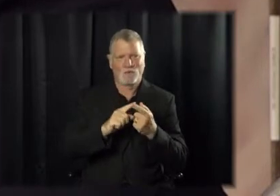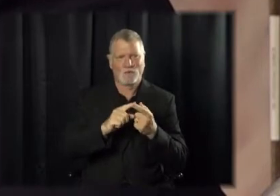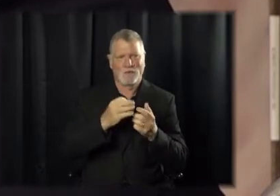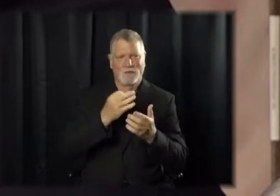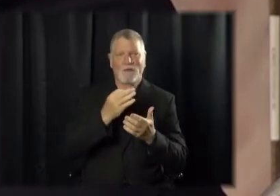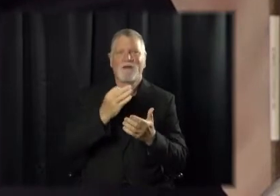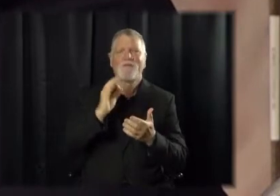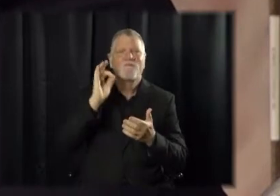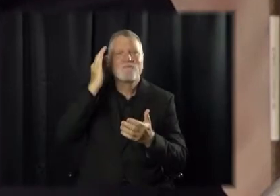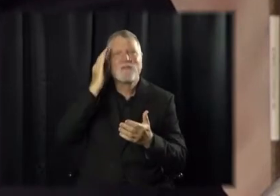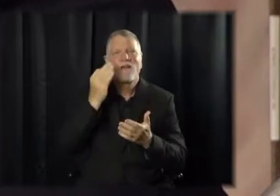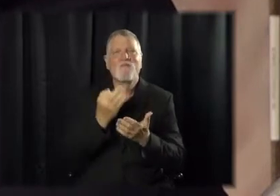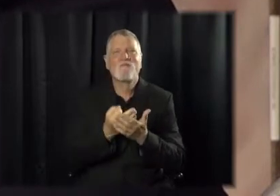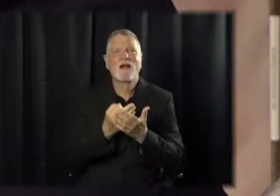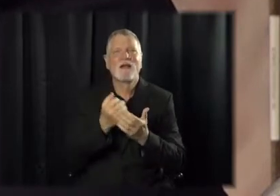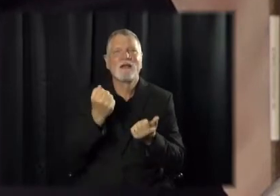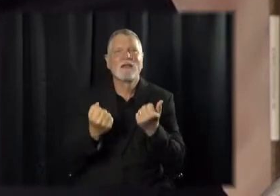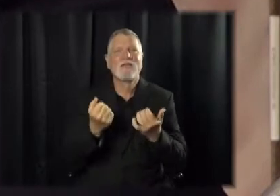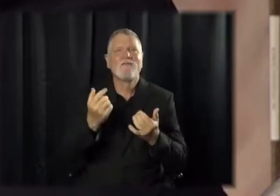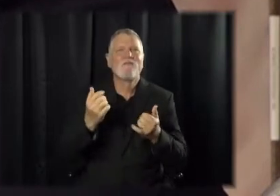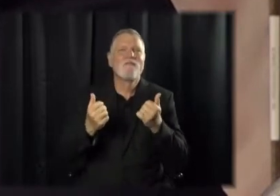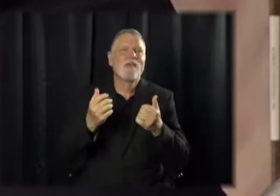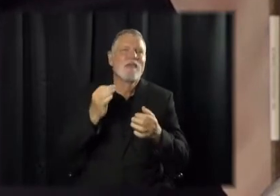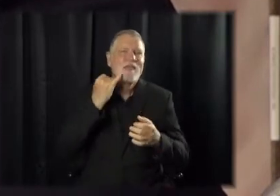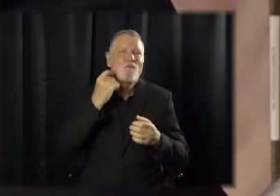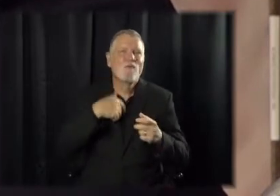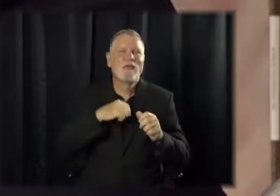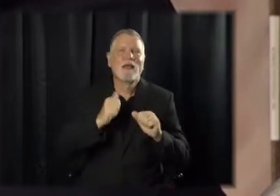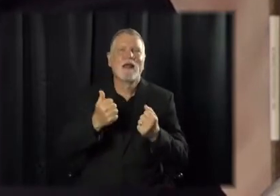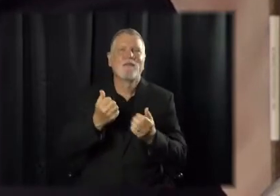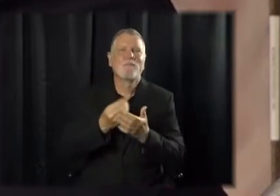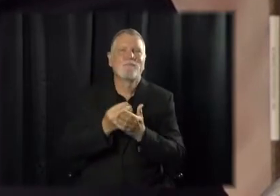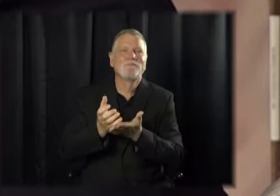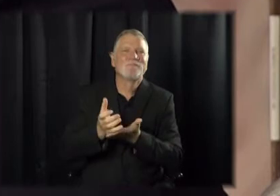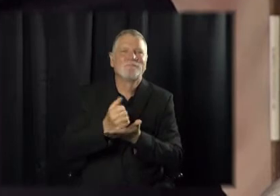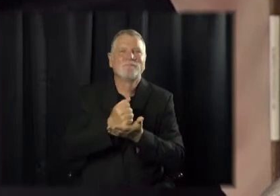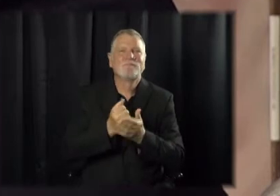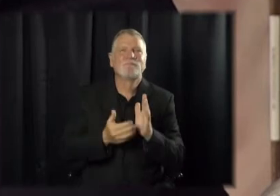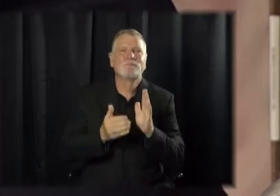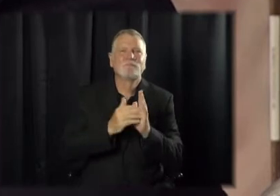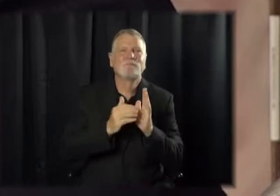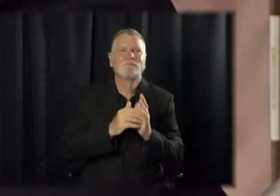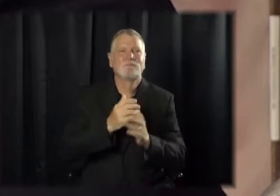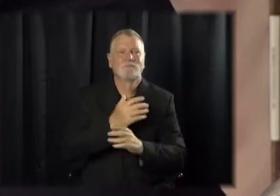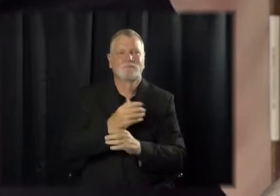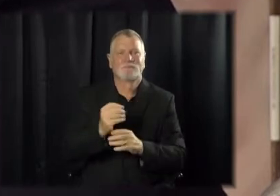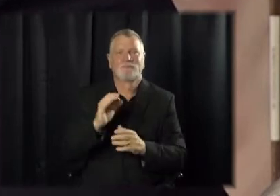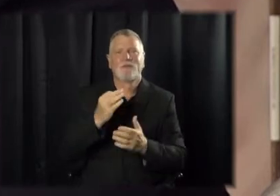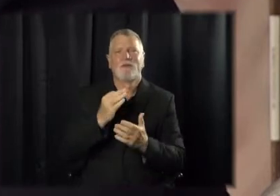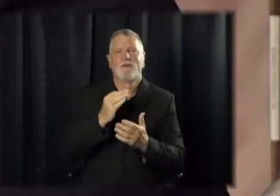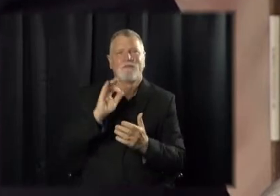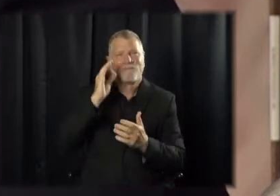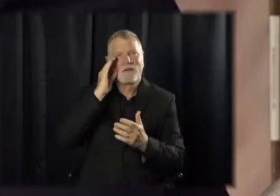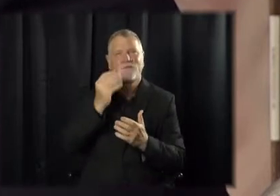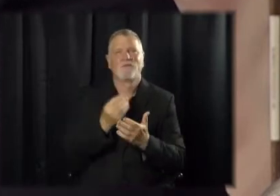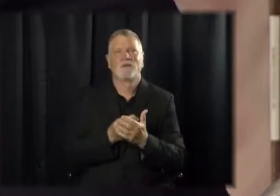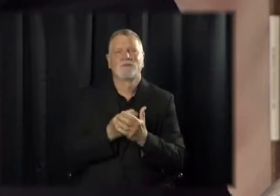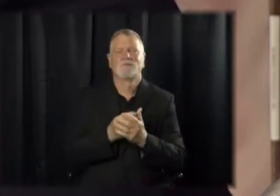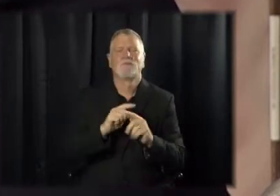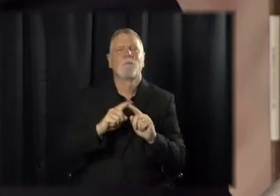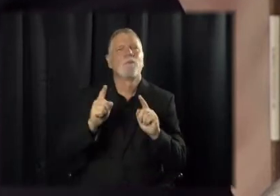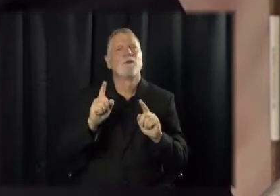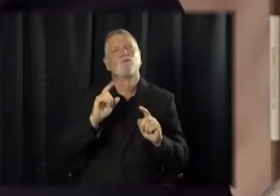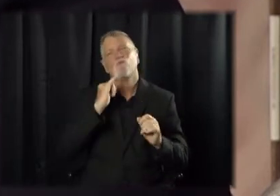federal funds, whether we can find other sources of recurring and non-recurring federal funds.